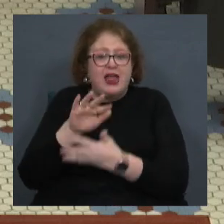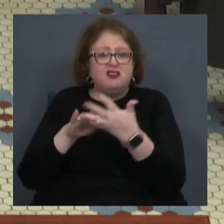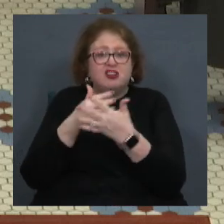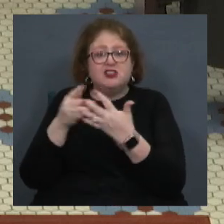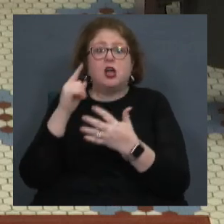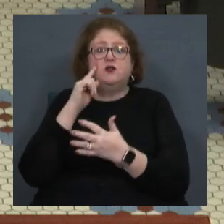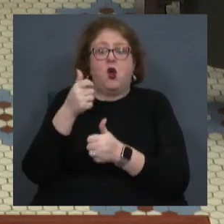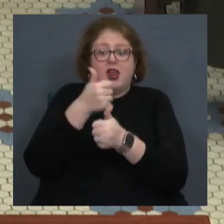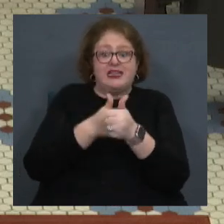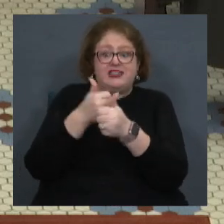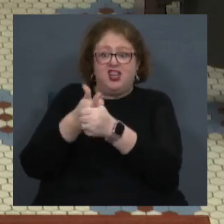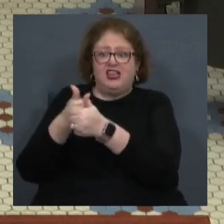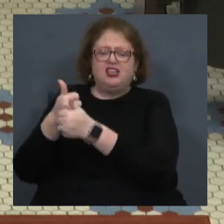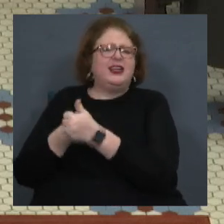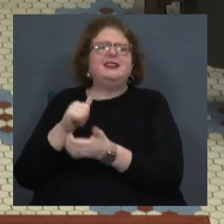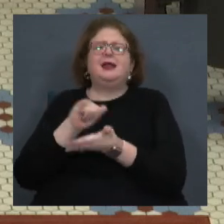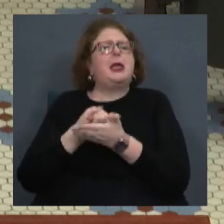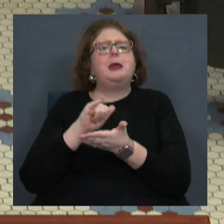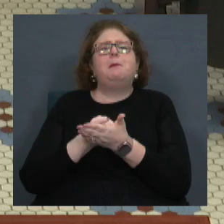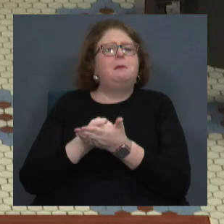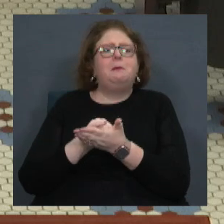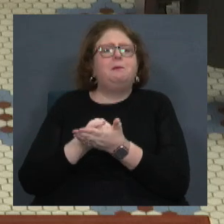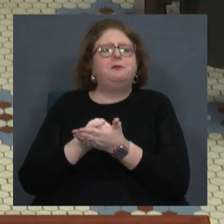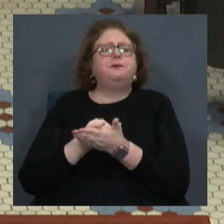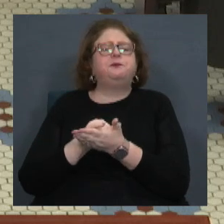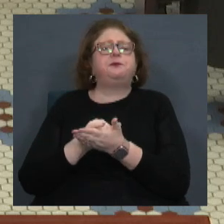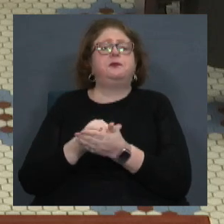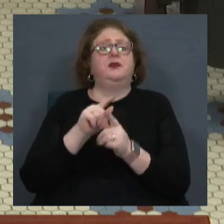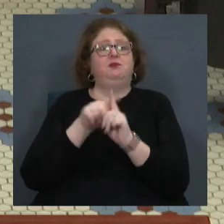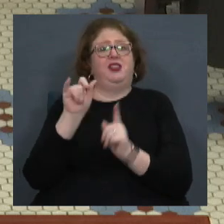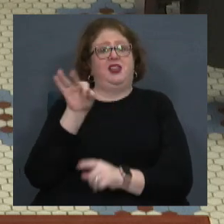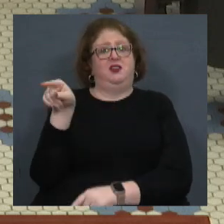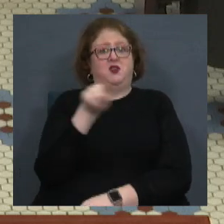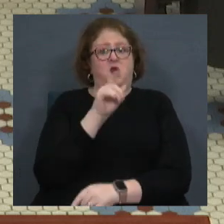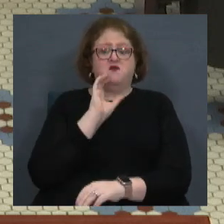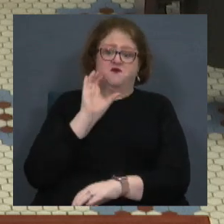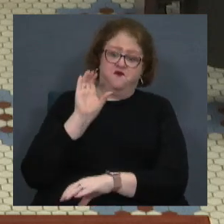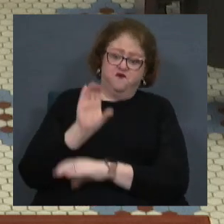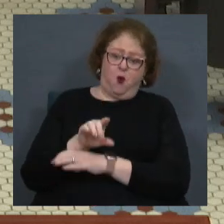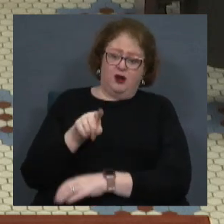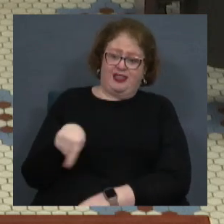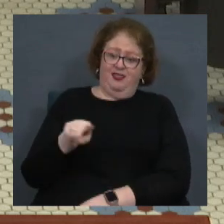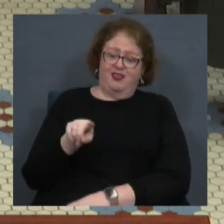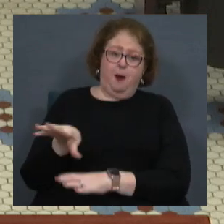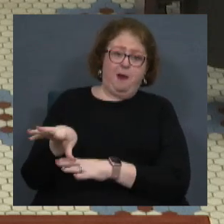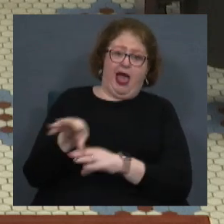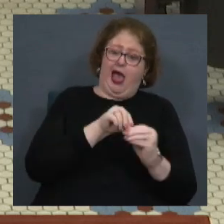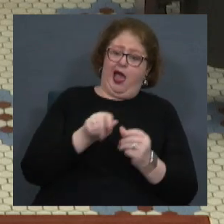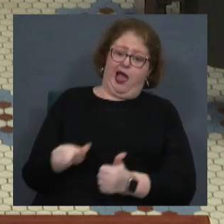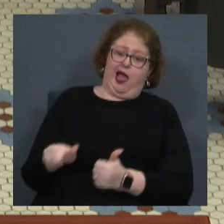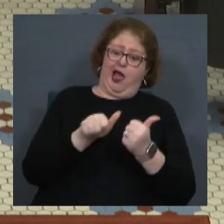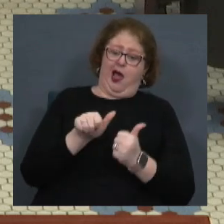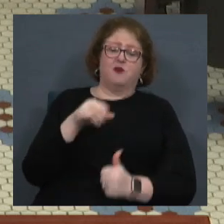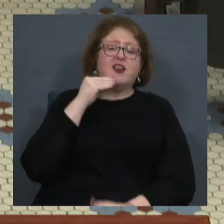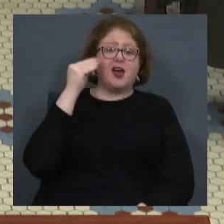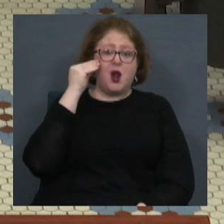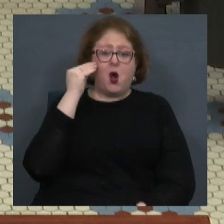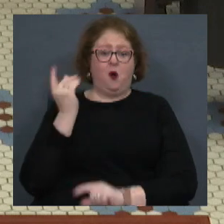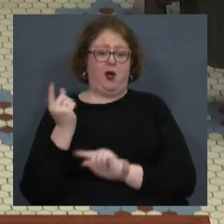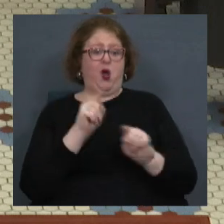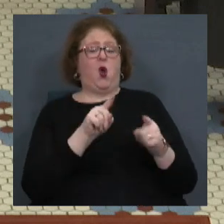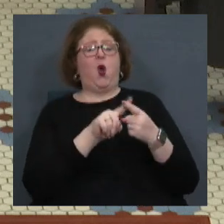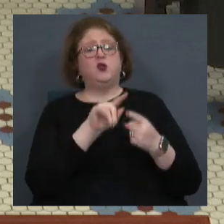resident. Forcing the residents out of this home and into an institutional setting would deprive them of the